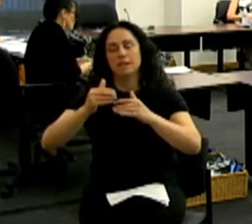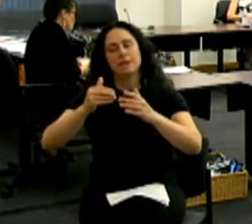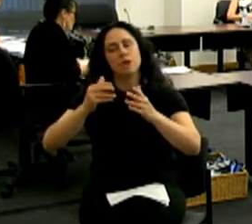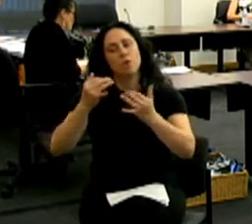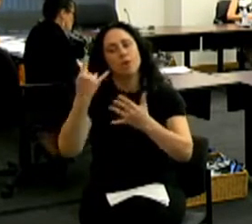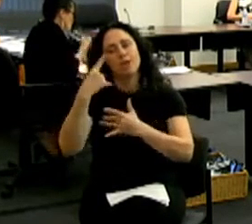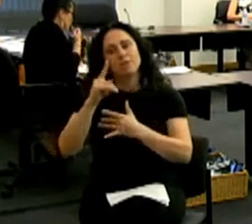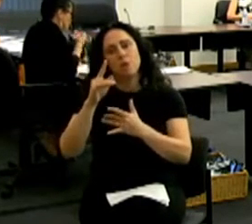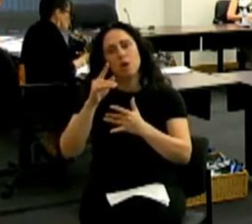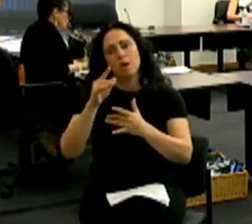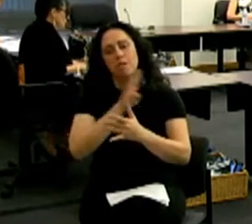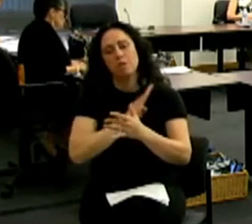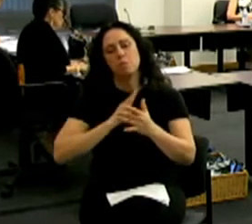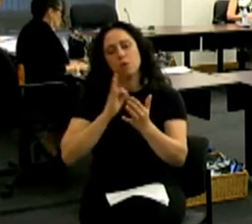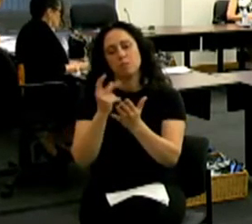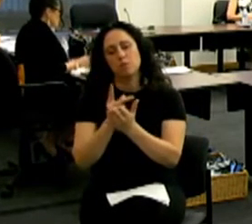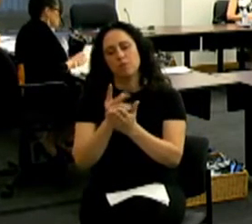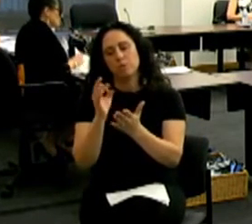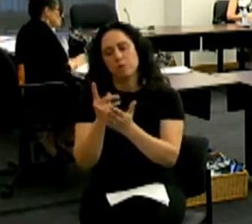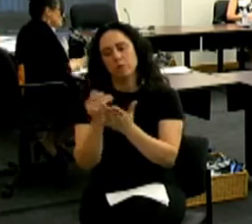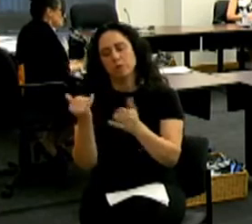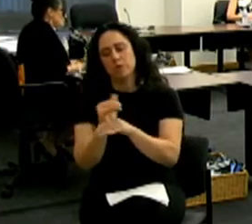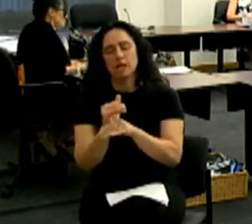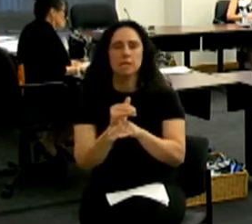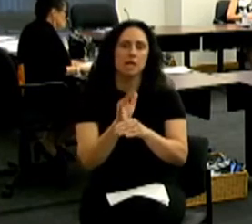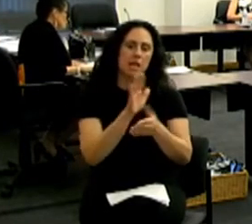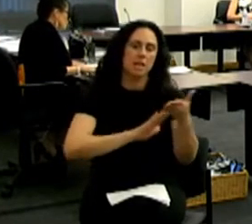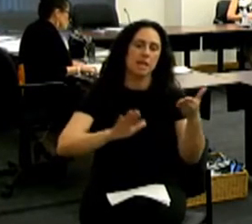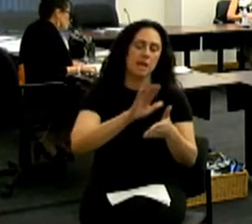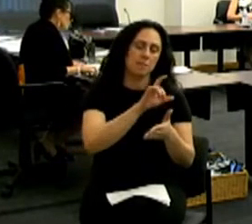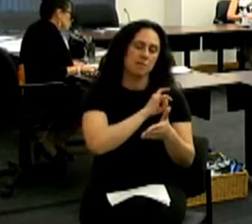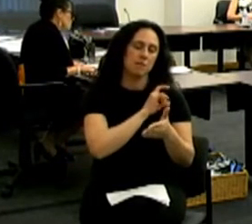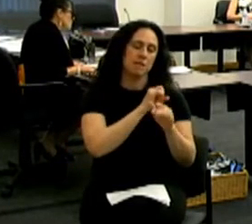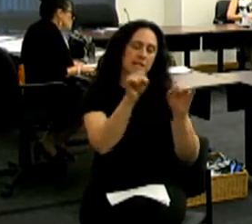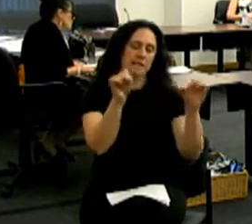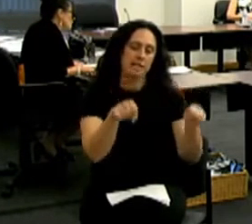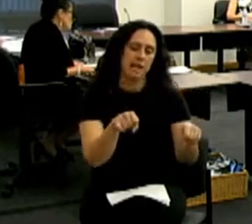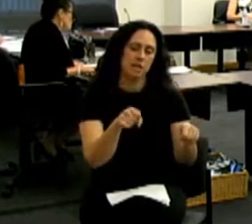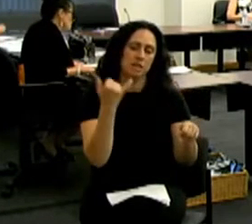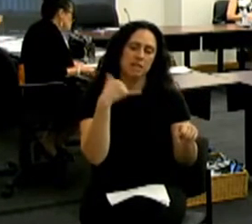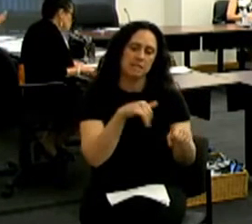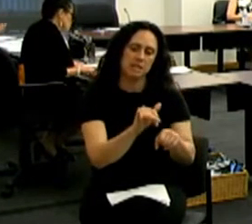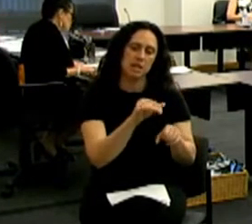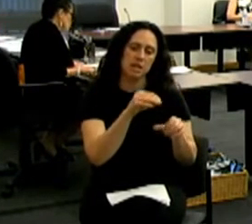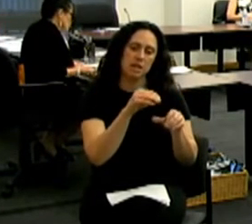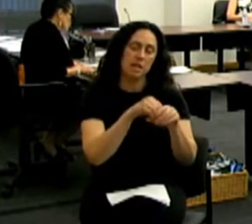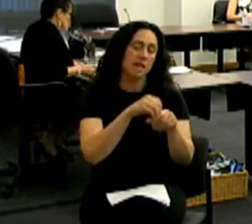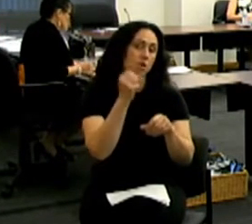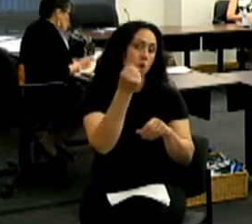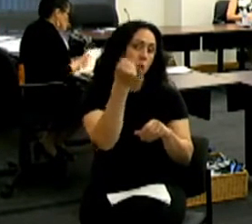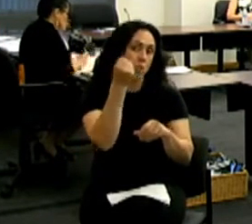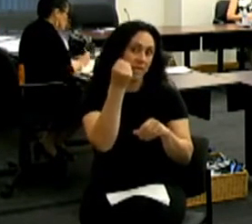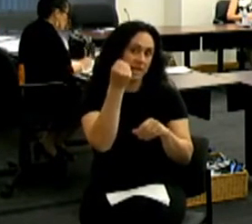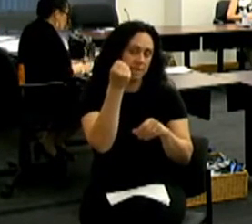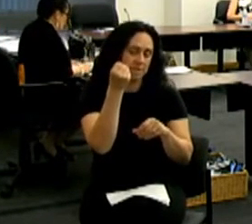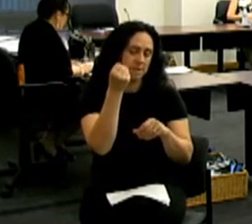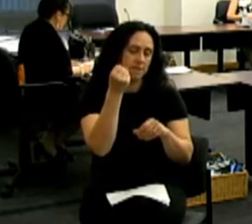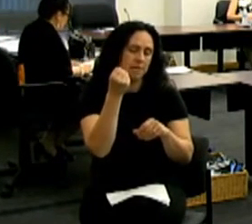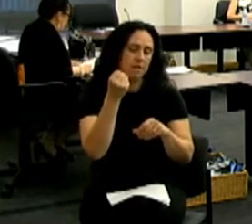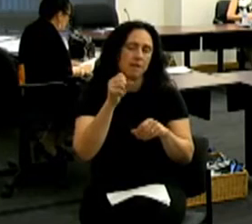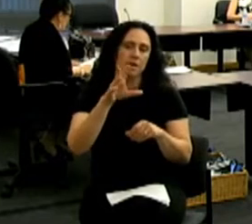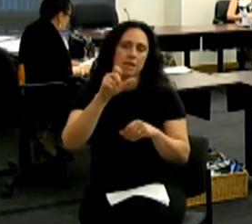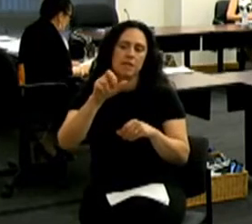which we approved tonight. The campus police station is still in holding mode. The